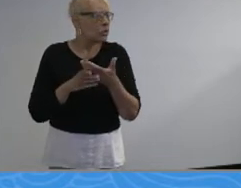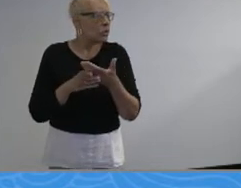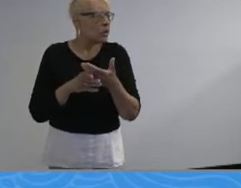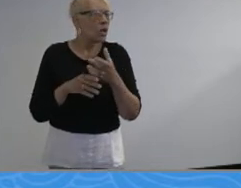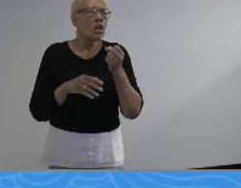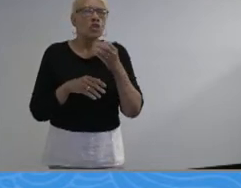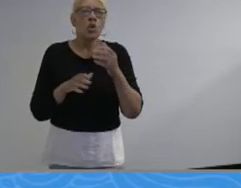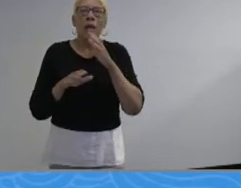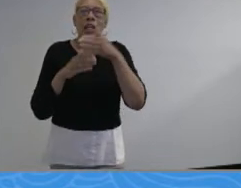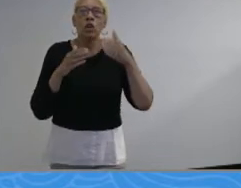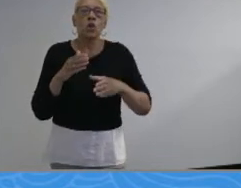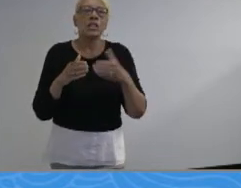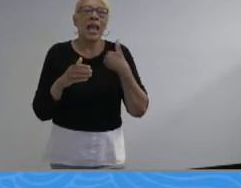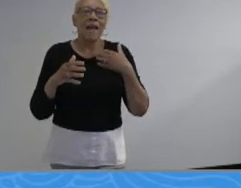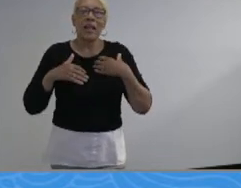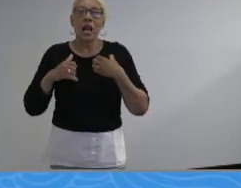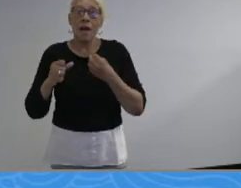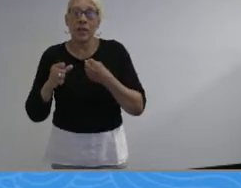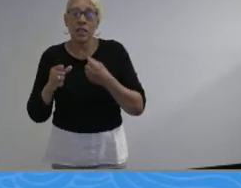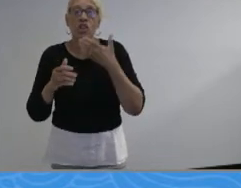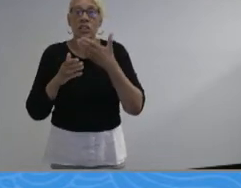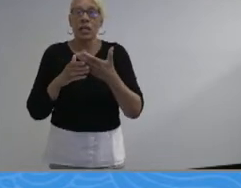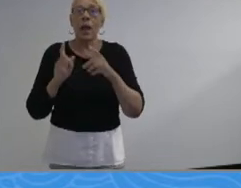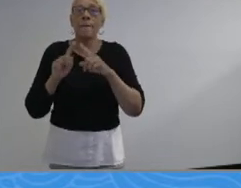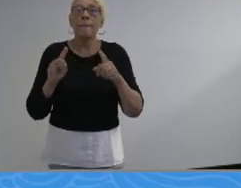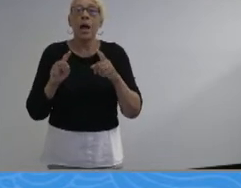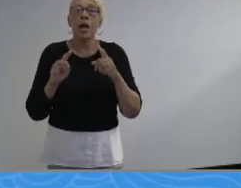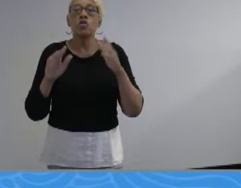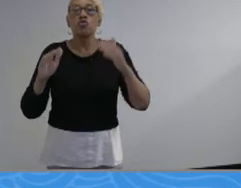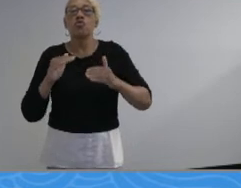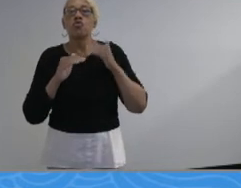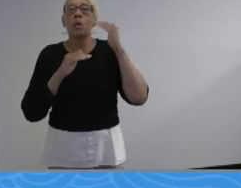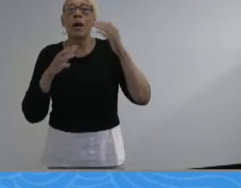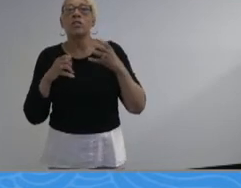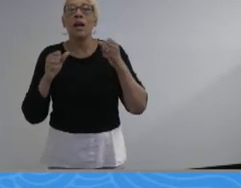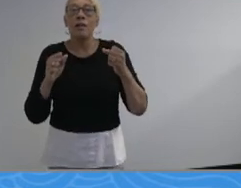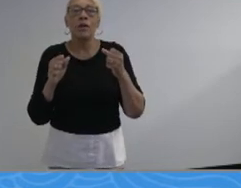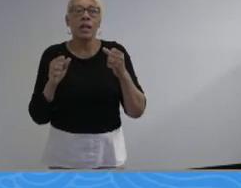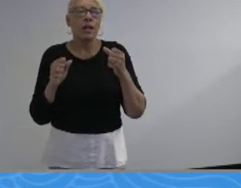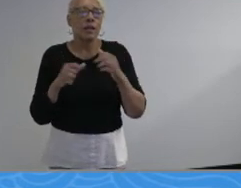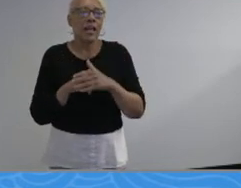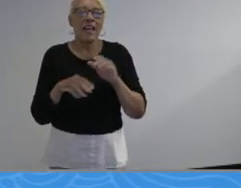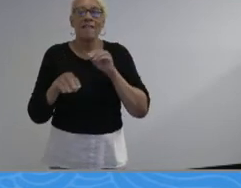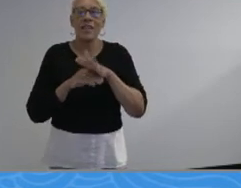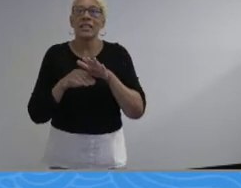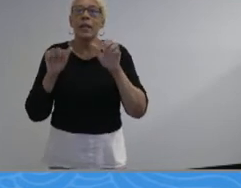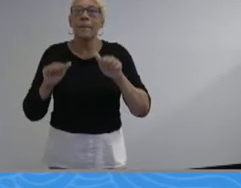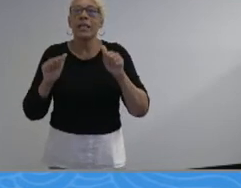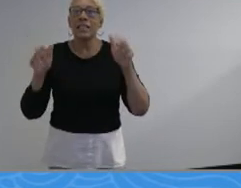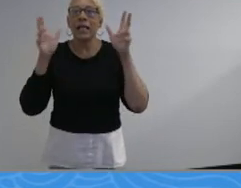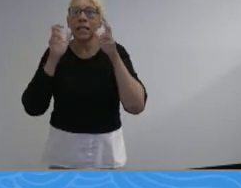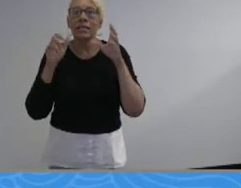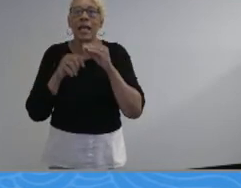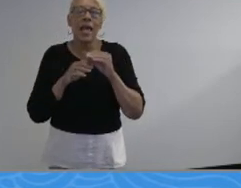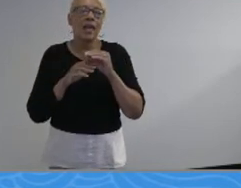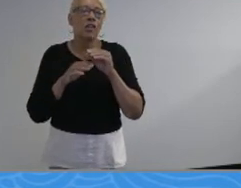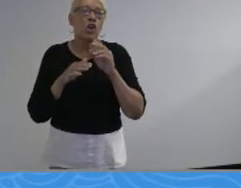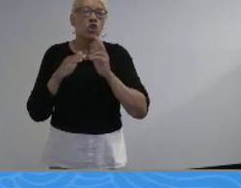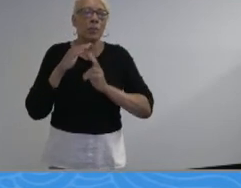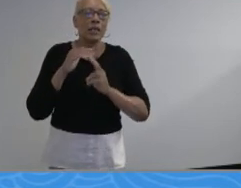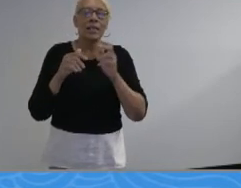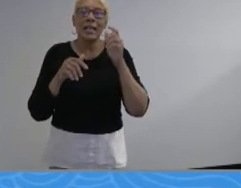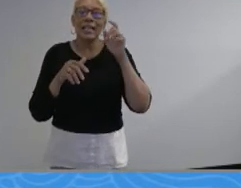that having confidence is good, but overconfidence affects the ability to listen and the humility required